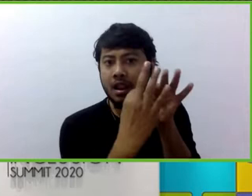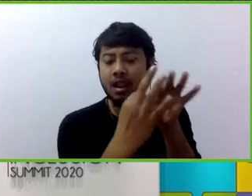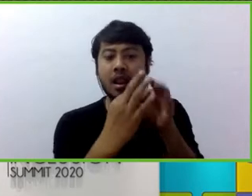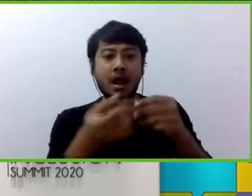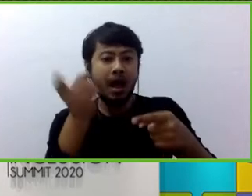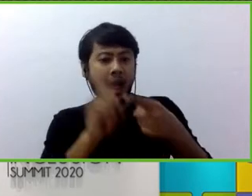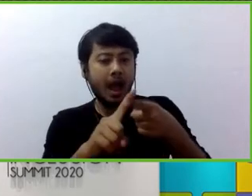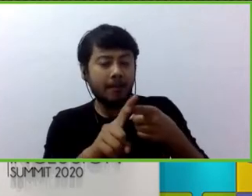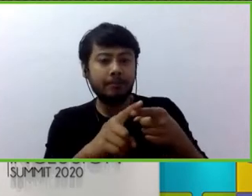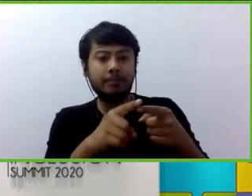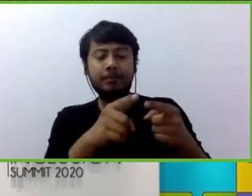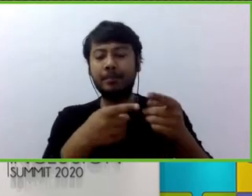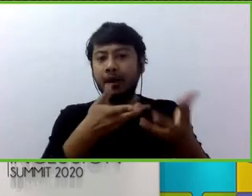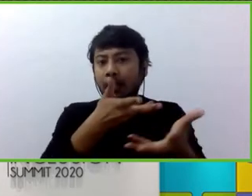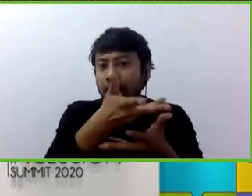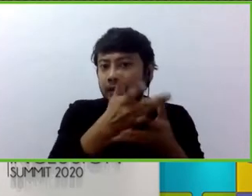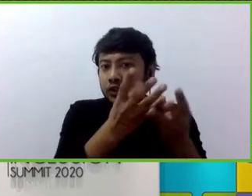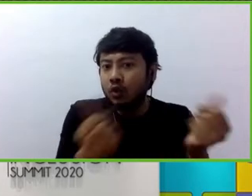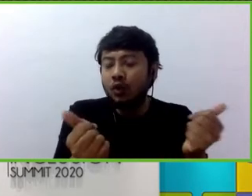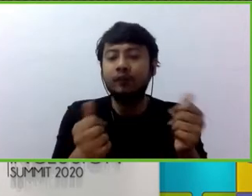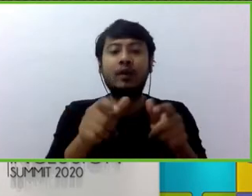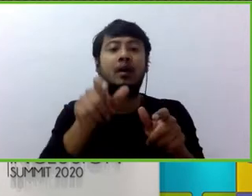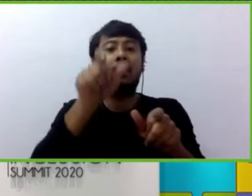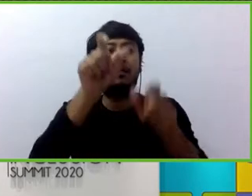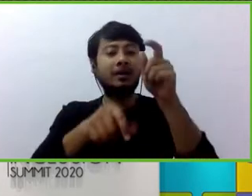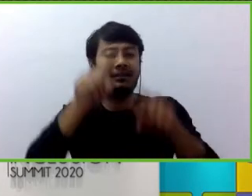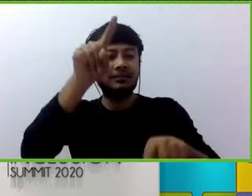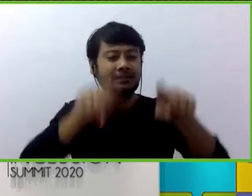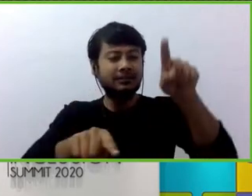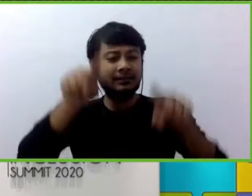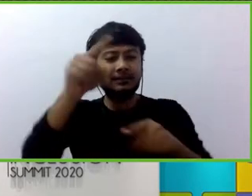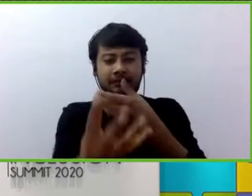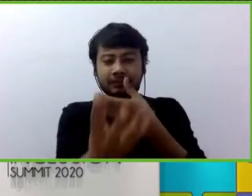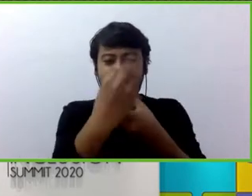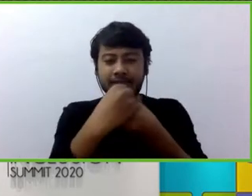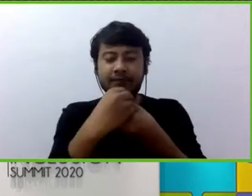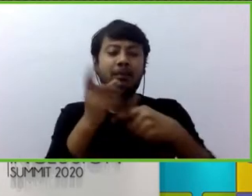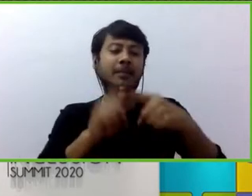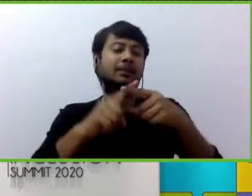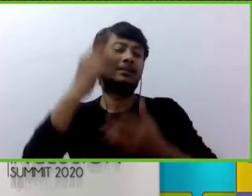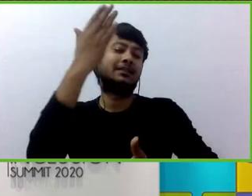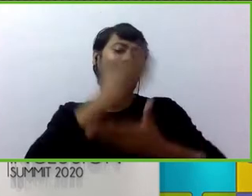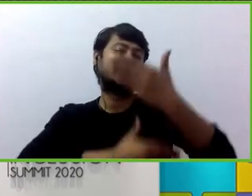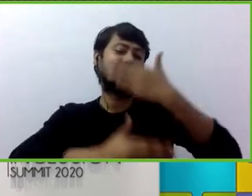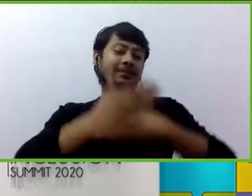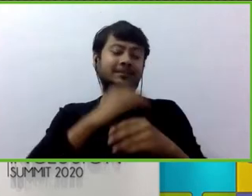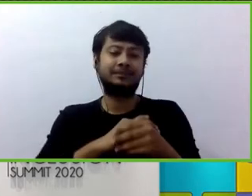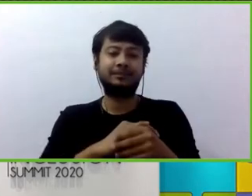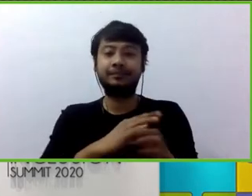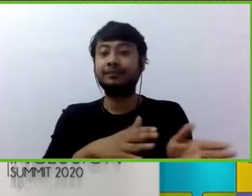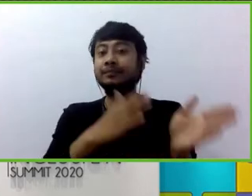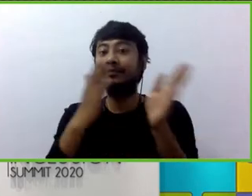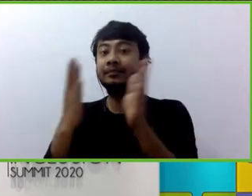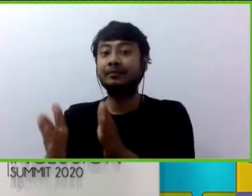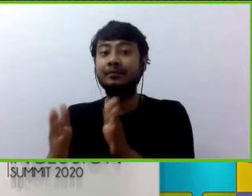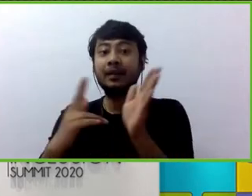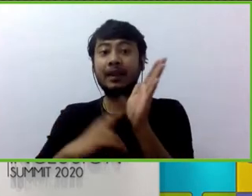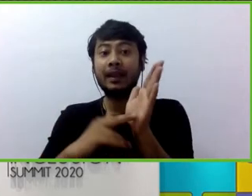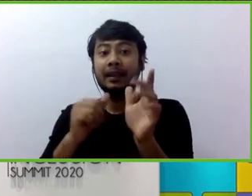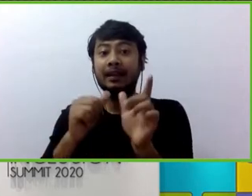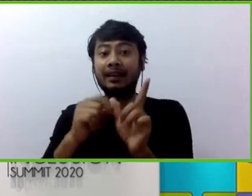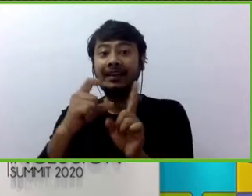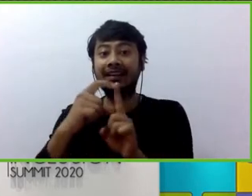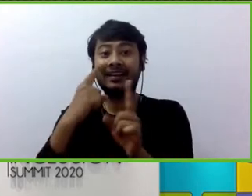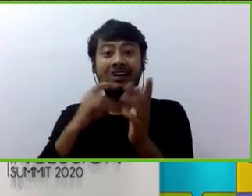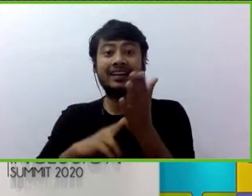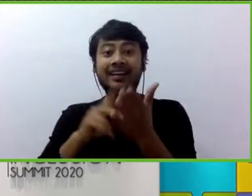and disability inclusion. Nadine O. Vogel is the CEO of Springboard Global Enterprises,